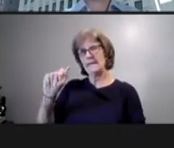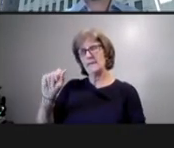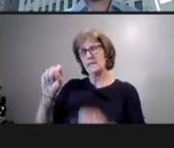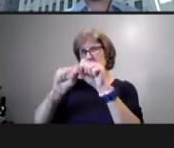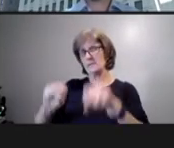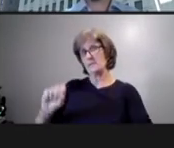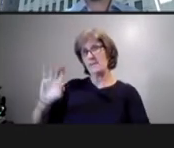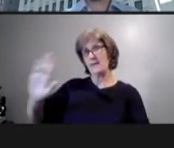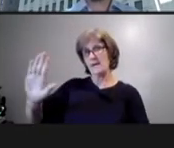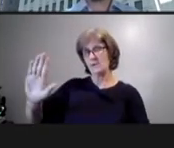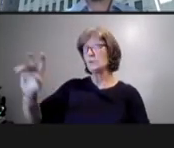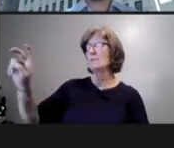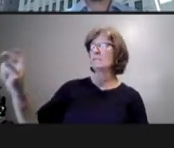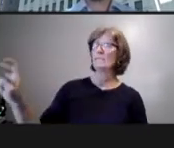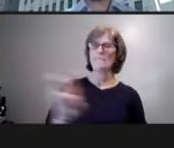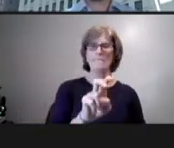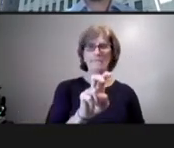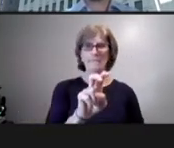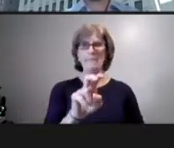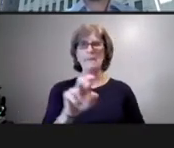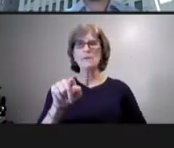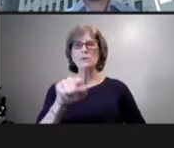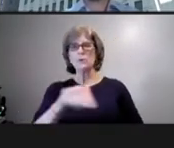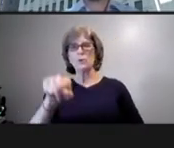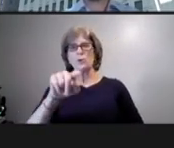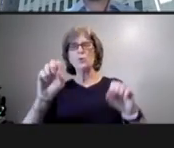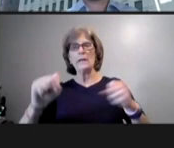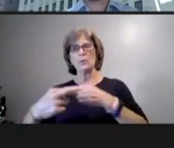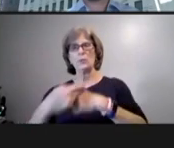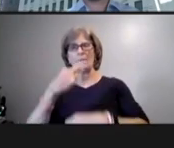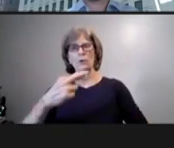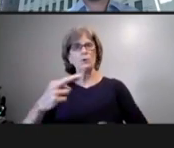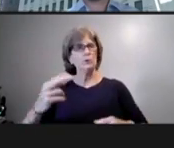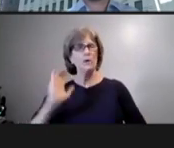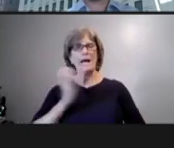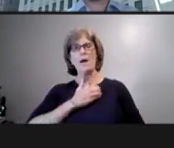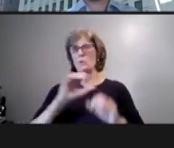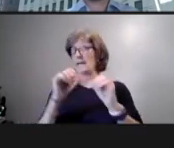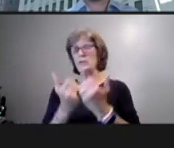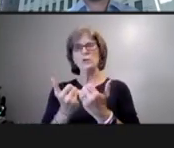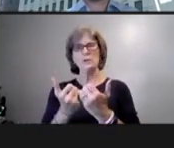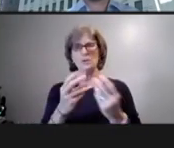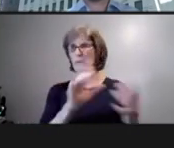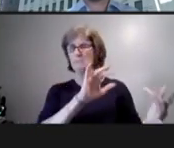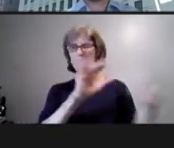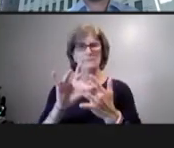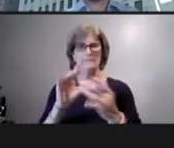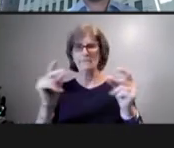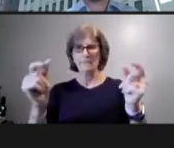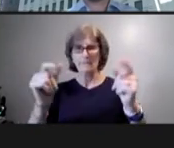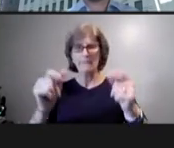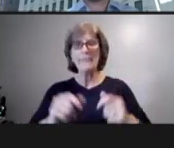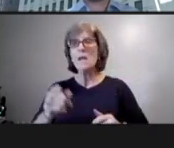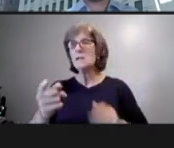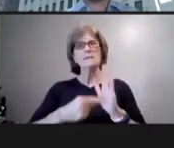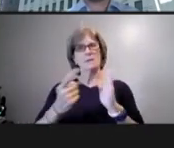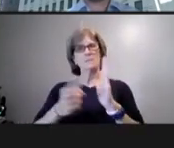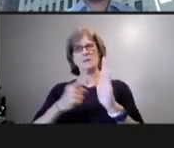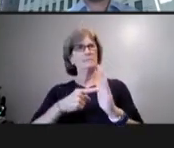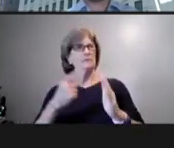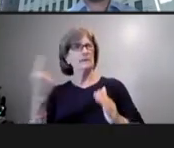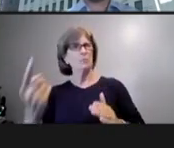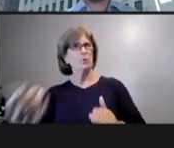so we can get referrals from them in real time and reach out to them a lot of times on the very same day or